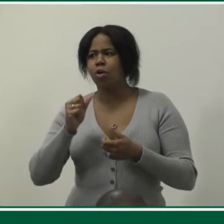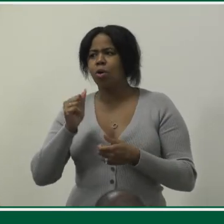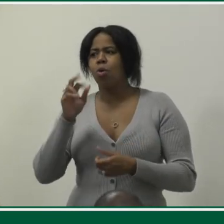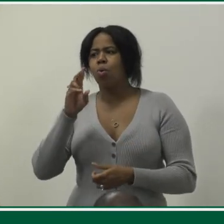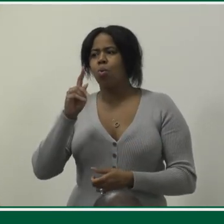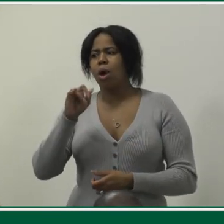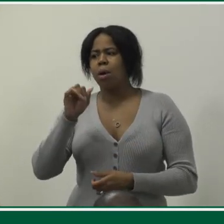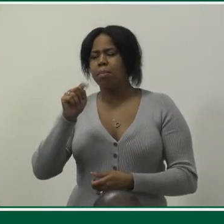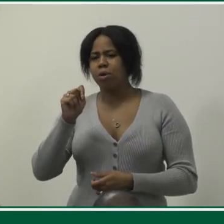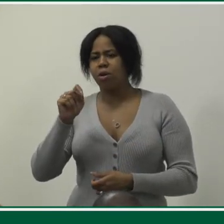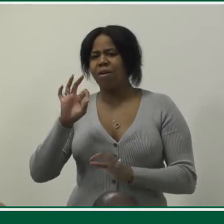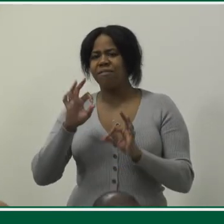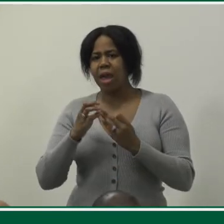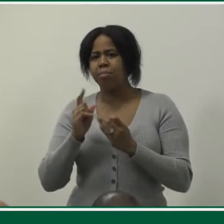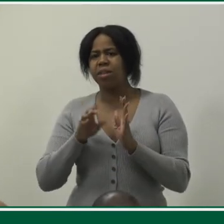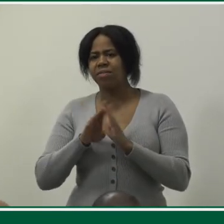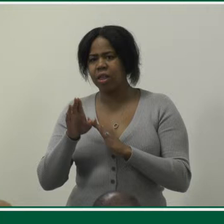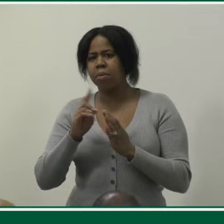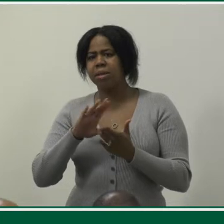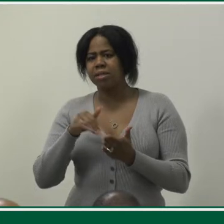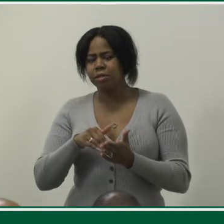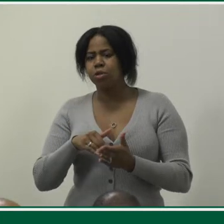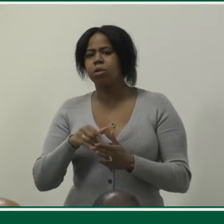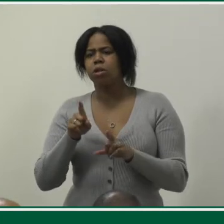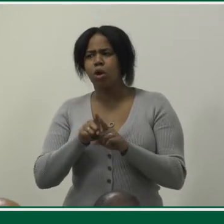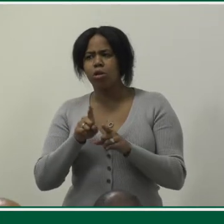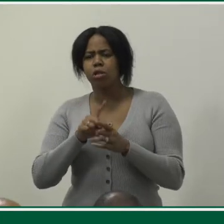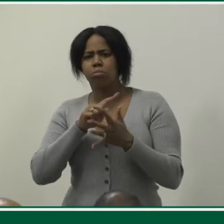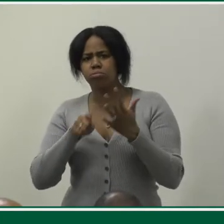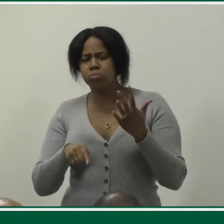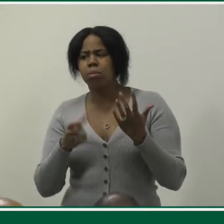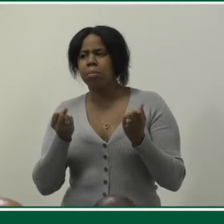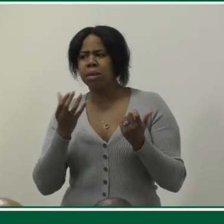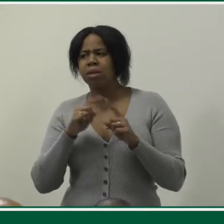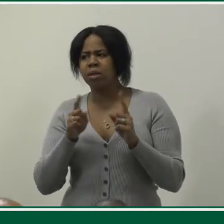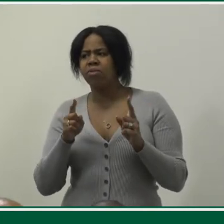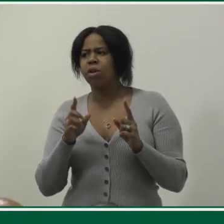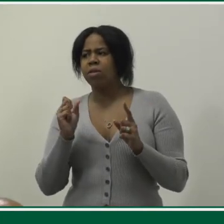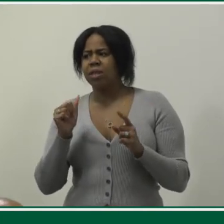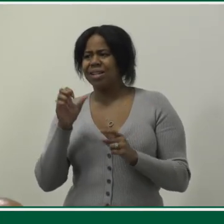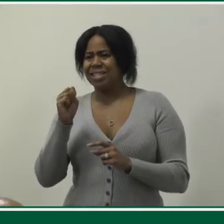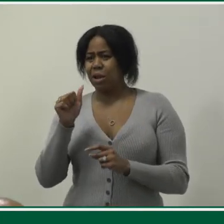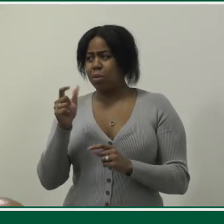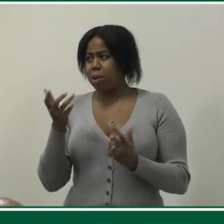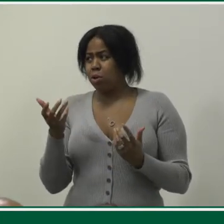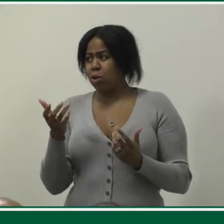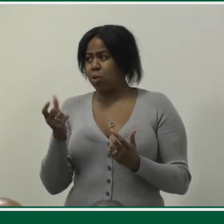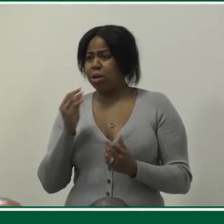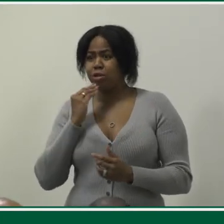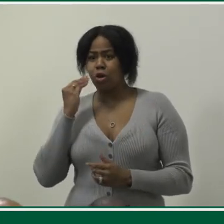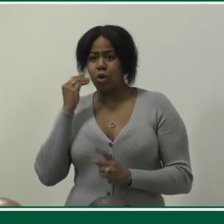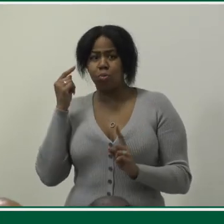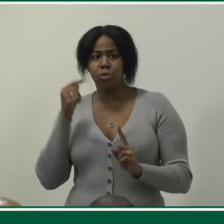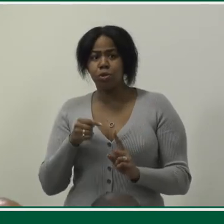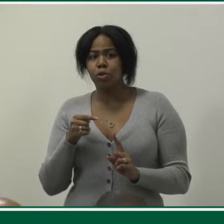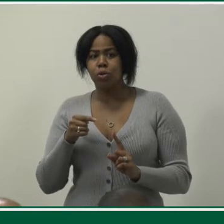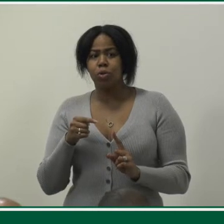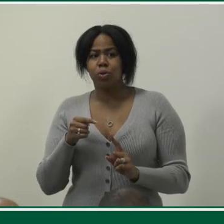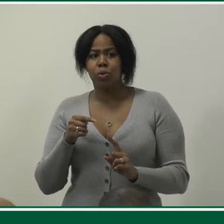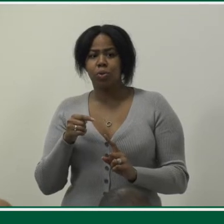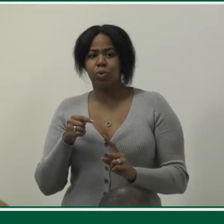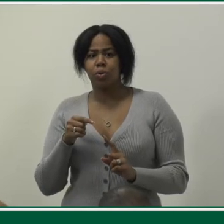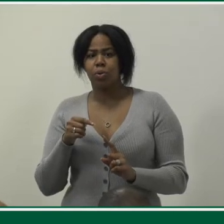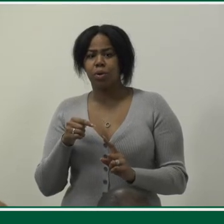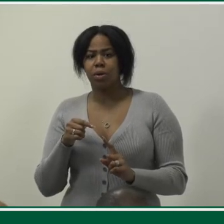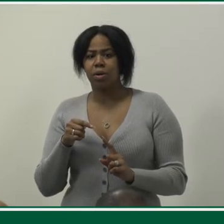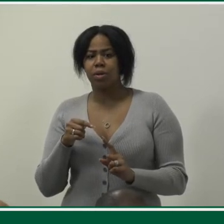Center. I think that there's opportunities for us to also think about the fact that Sacramento is home to, as Kai can tell you,